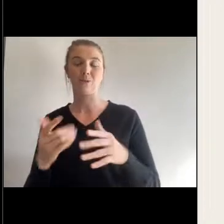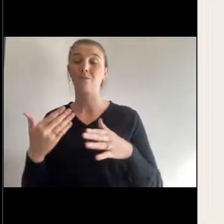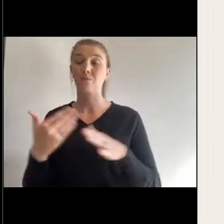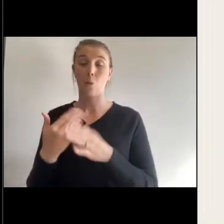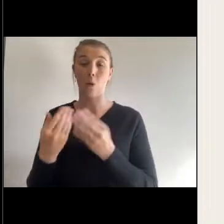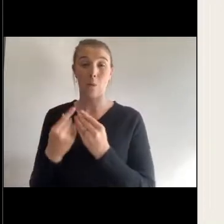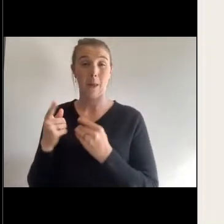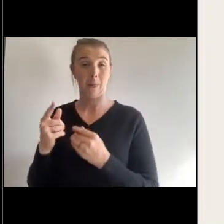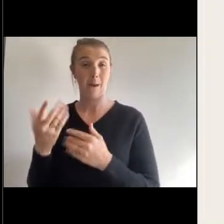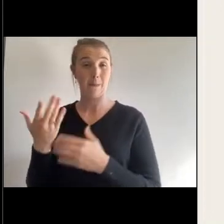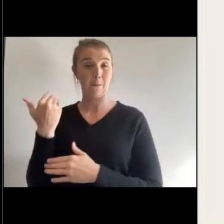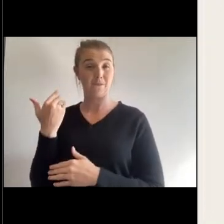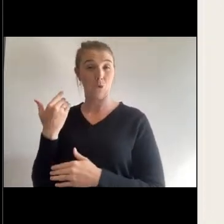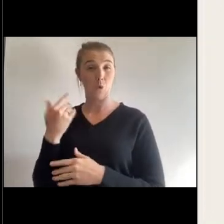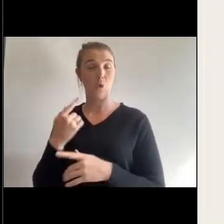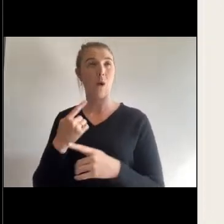our